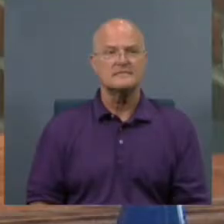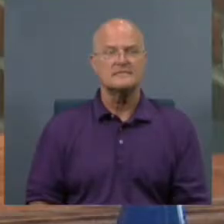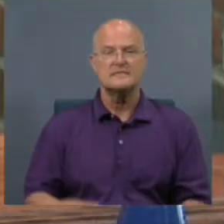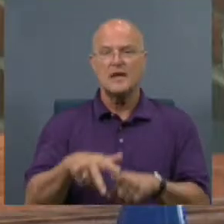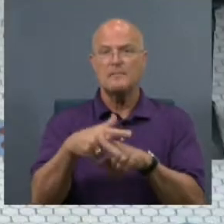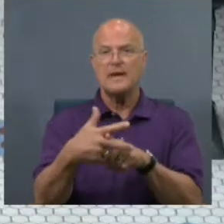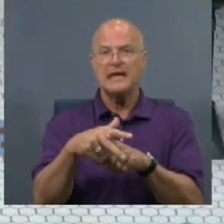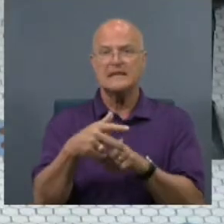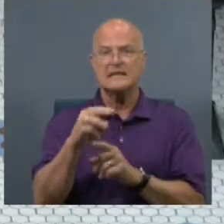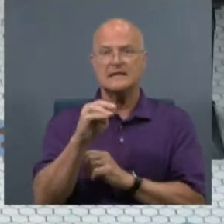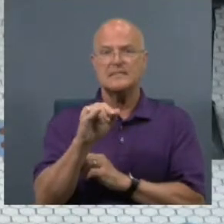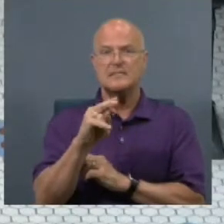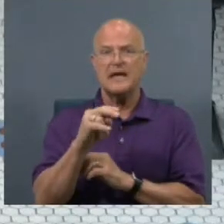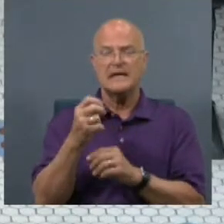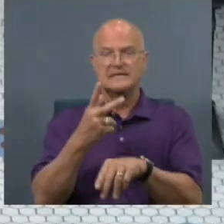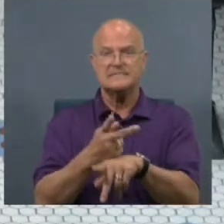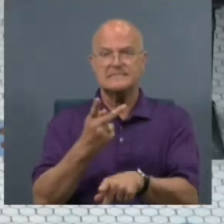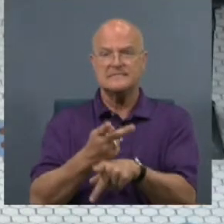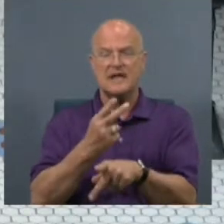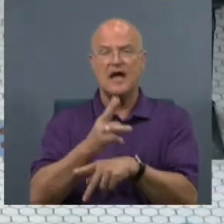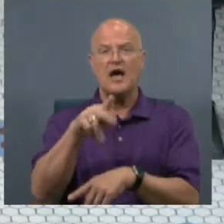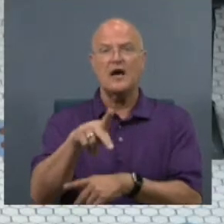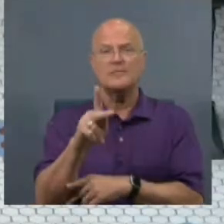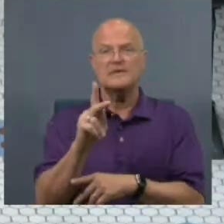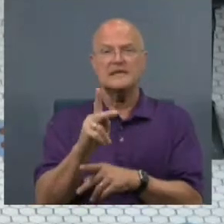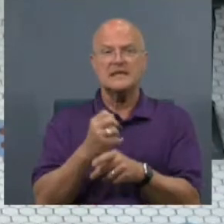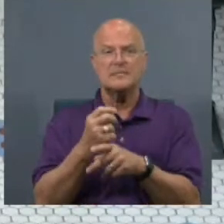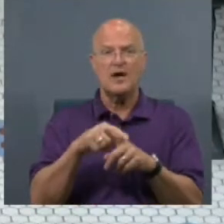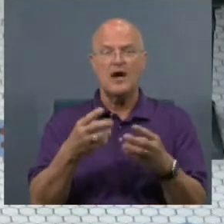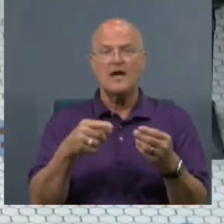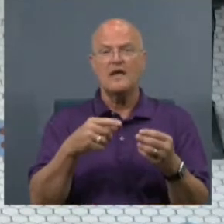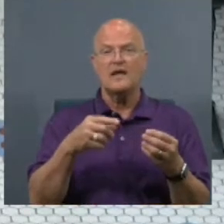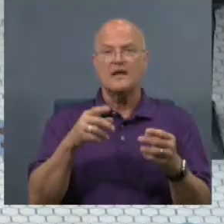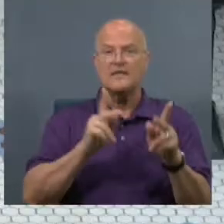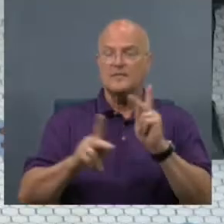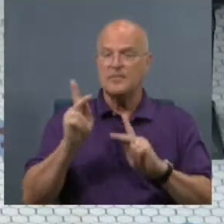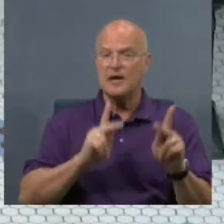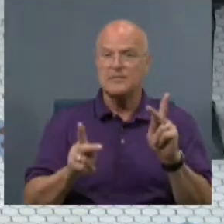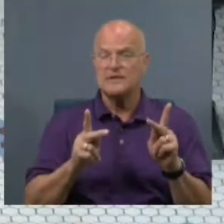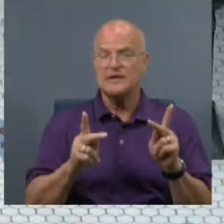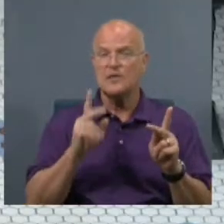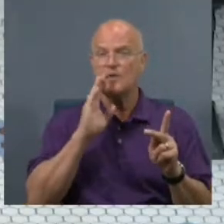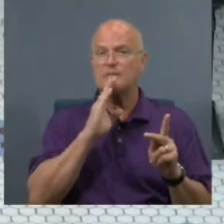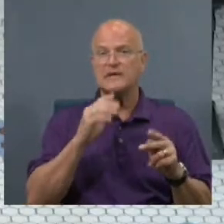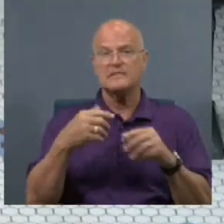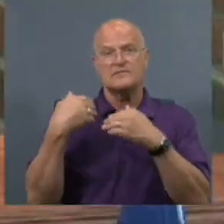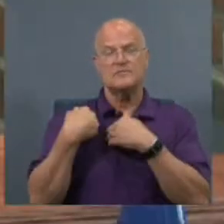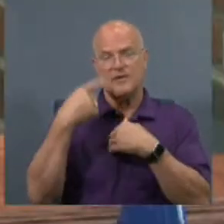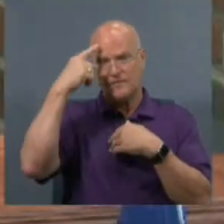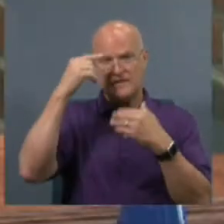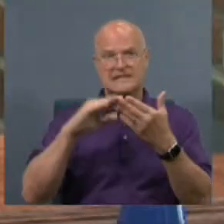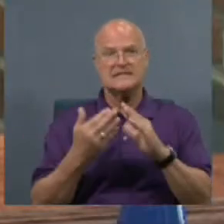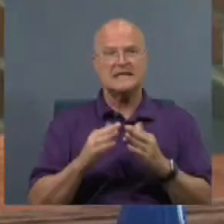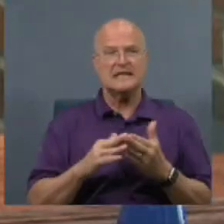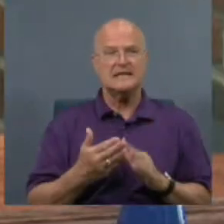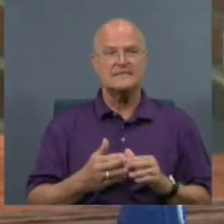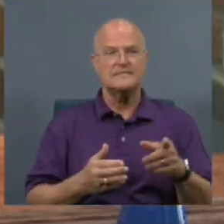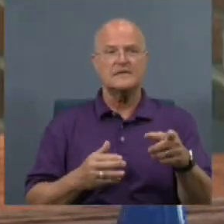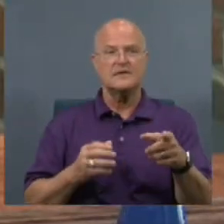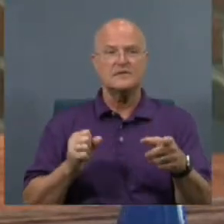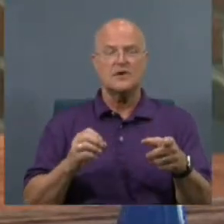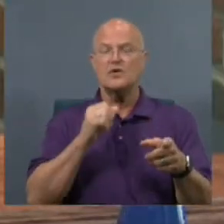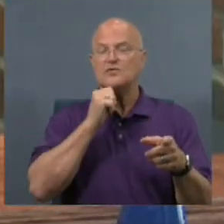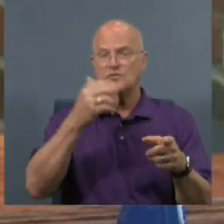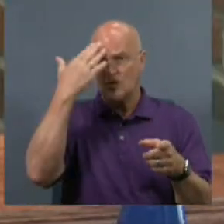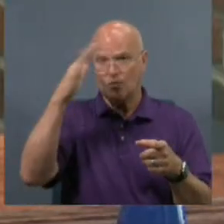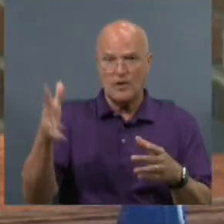maintenance. Maintenance would be on the public side would be up to the city. Correct. And so you don't